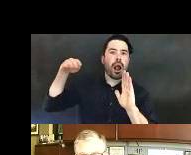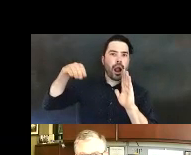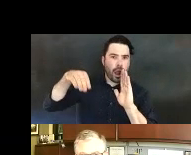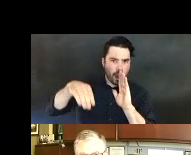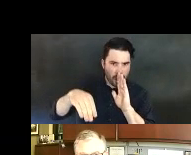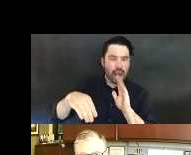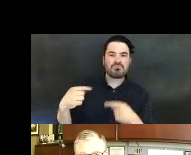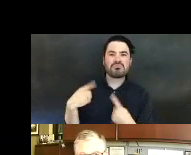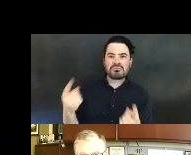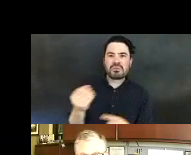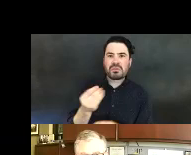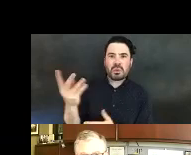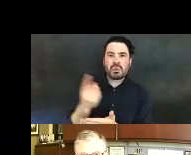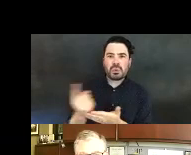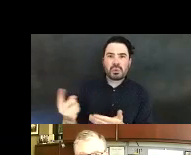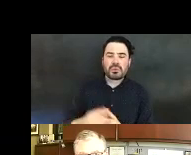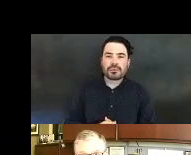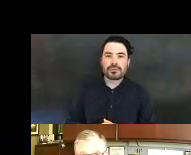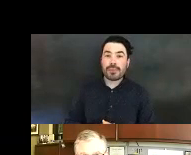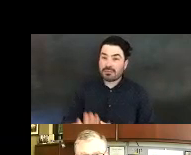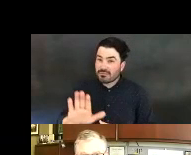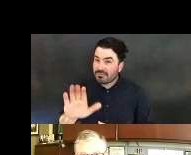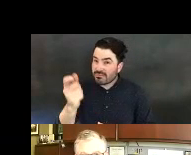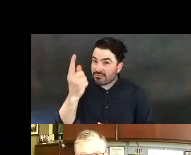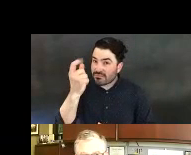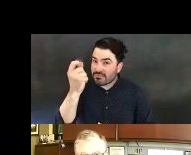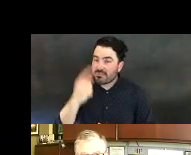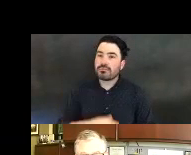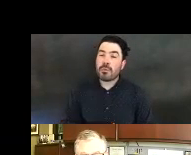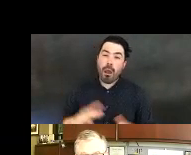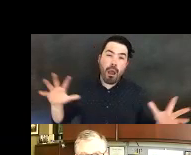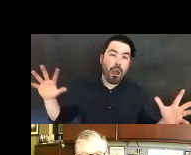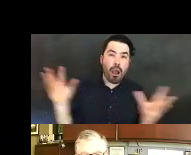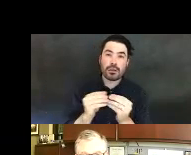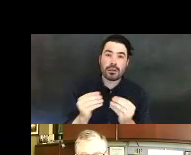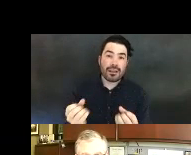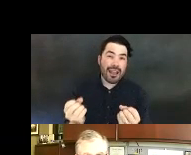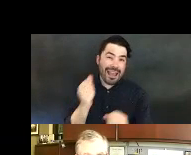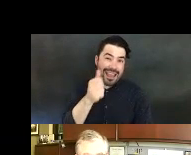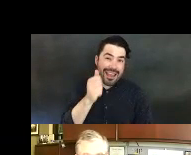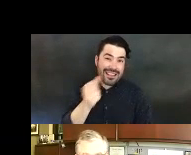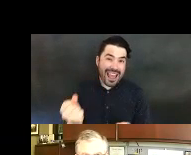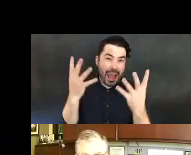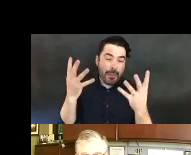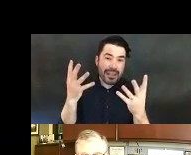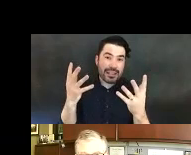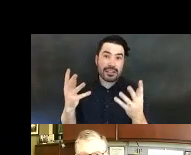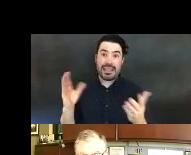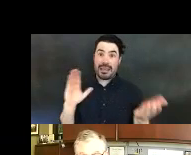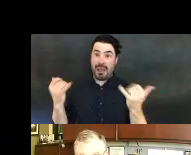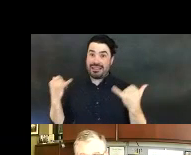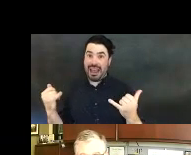couple weeks. That said, the total number of new cases per day is still higher than it was in March when we hit our